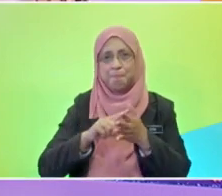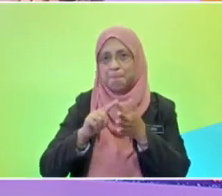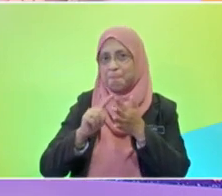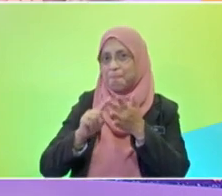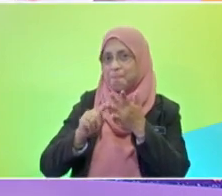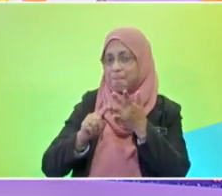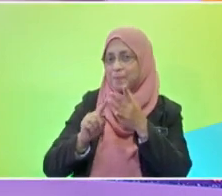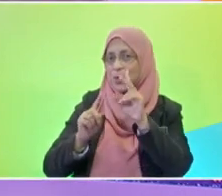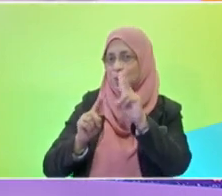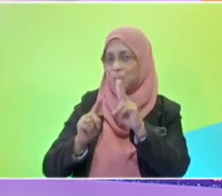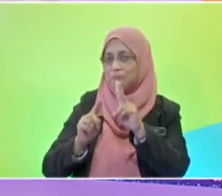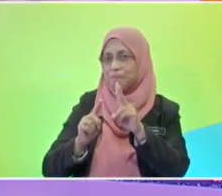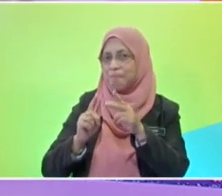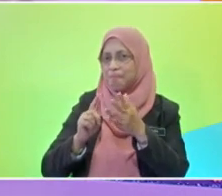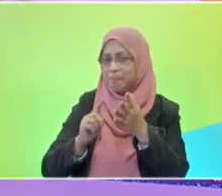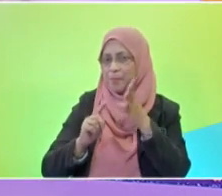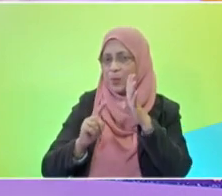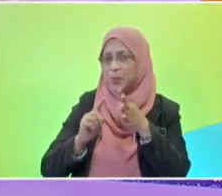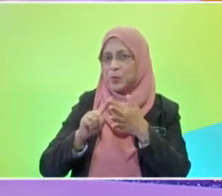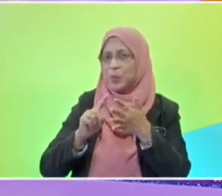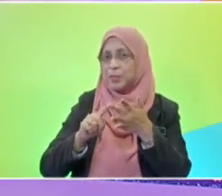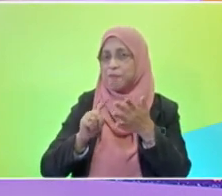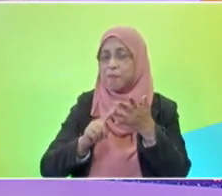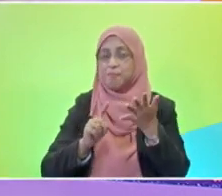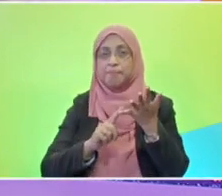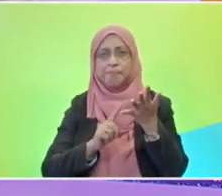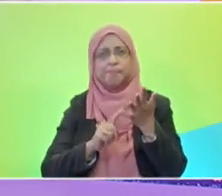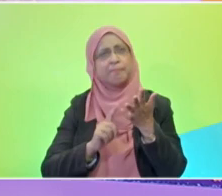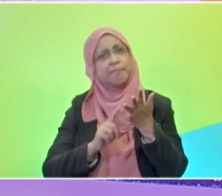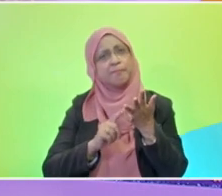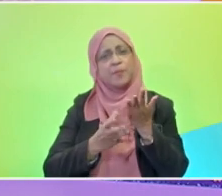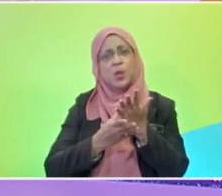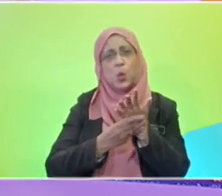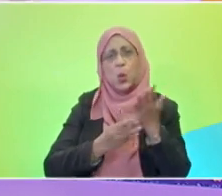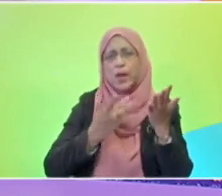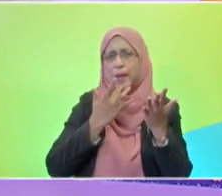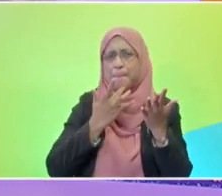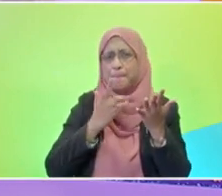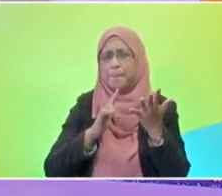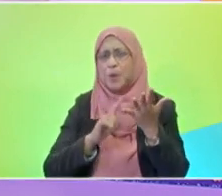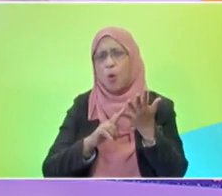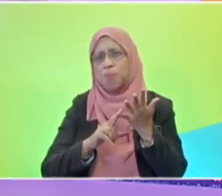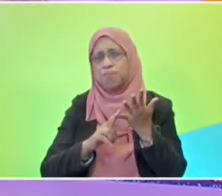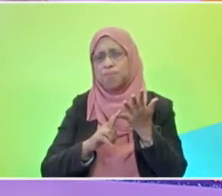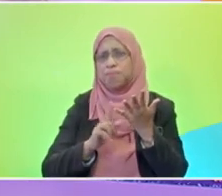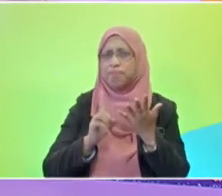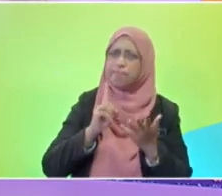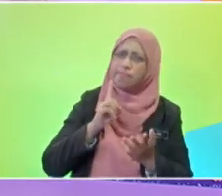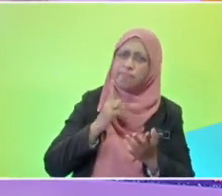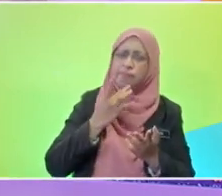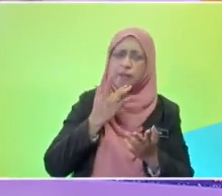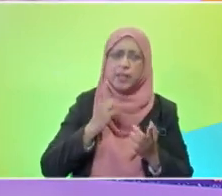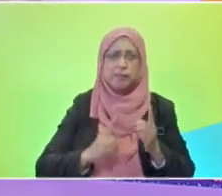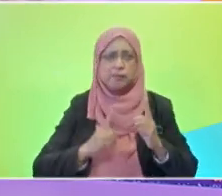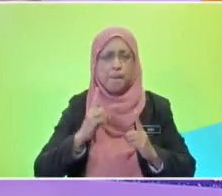So we light oil lamps and we play firecrackers. Which one do we do first?